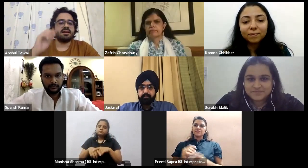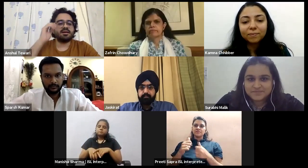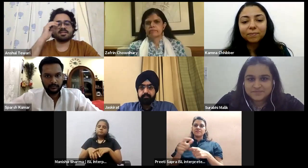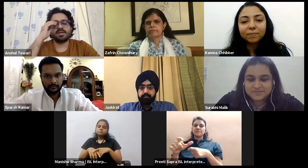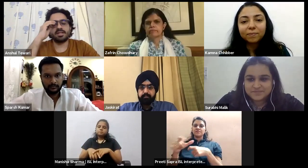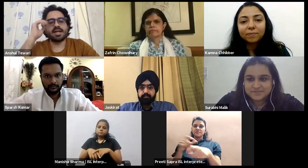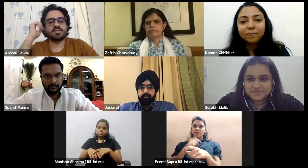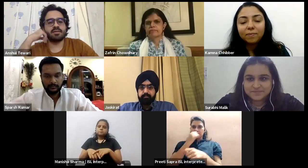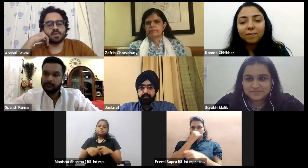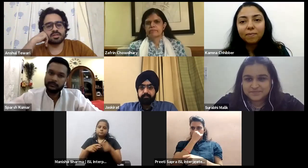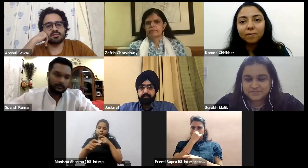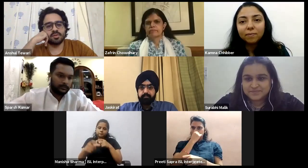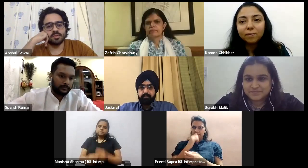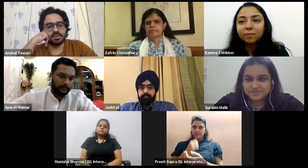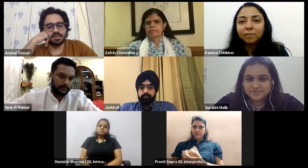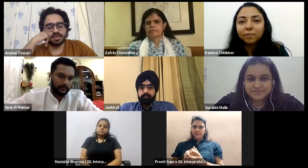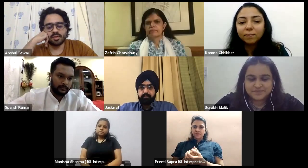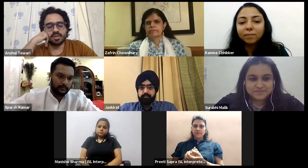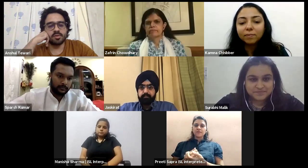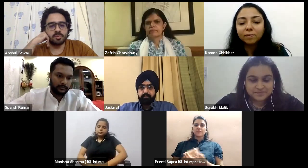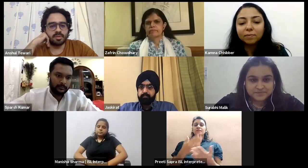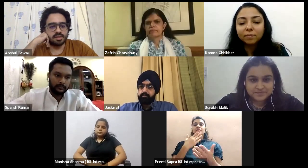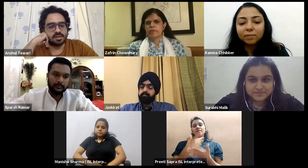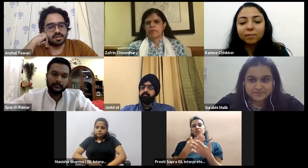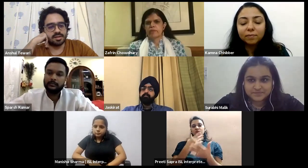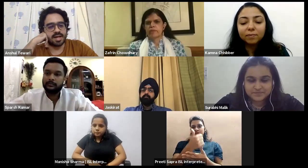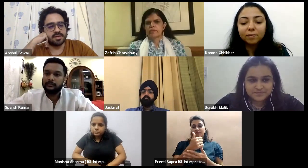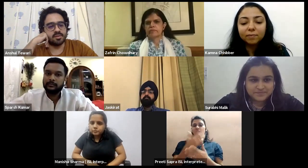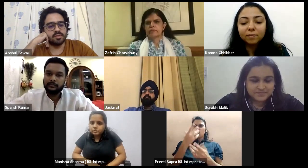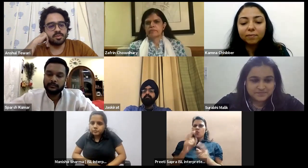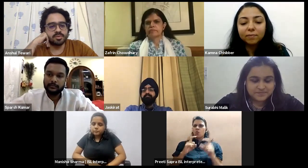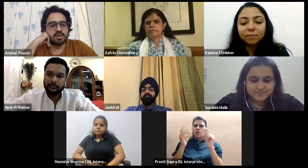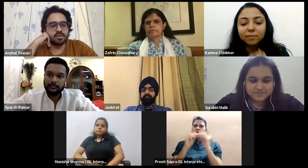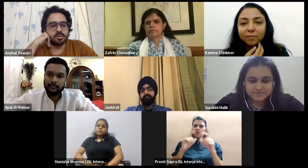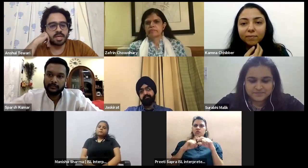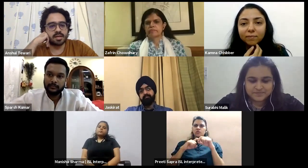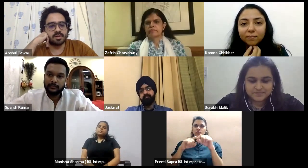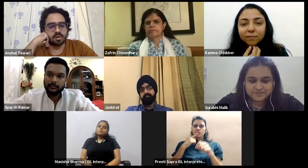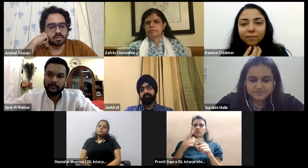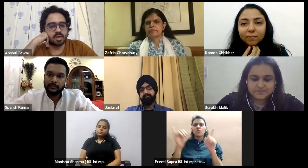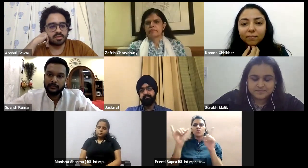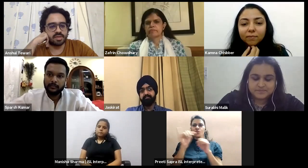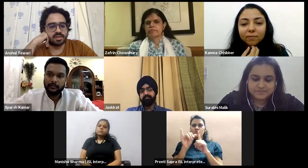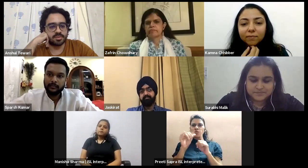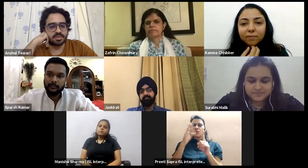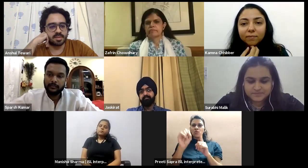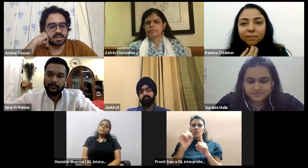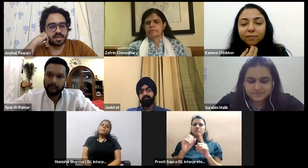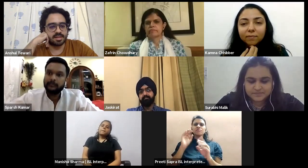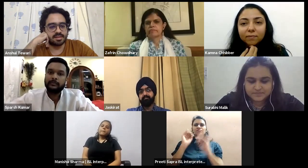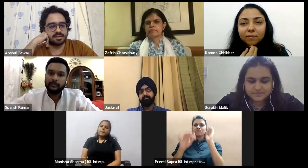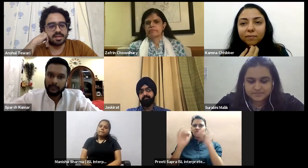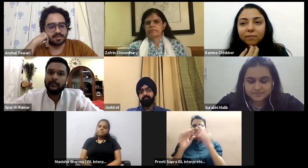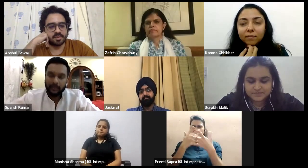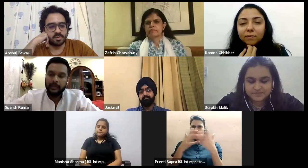Surbhi. Sparsh, I actually have a question for you. You are a YouTuber and you use your YouTube channel to also counter fake news. Am I right?